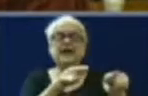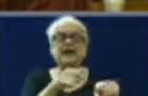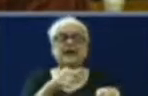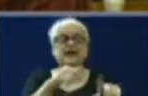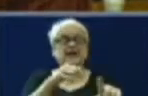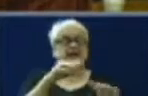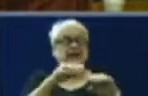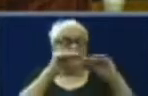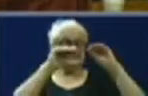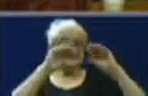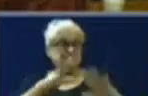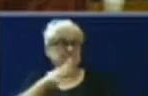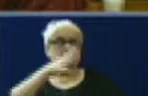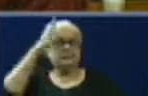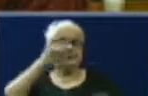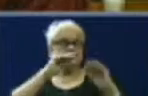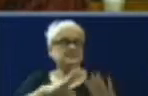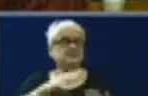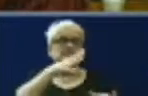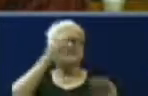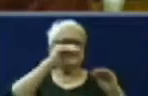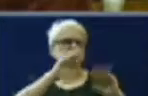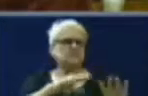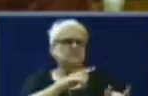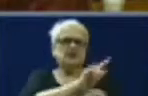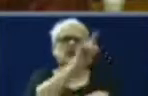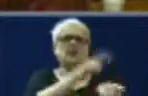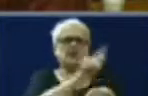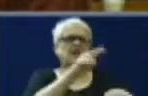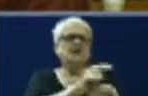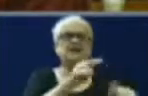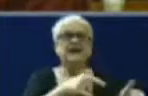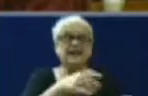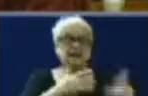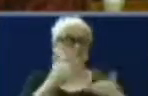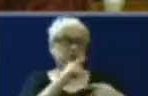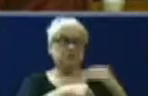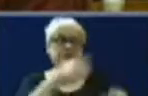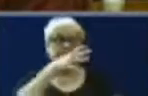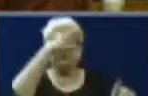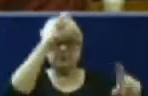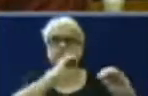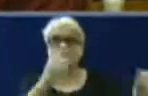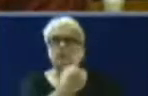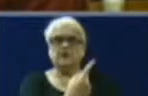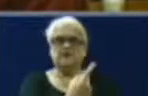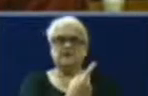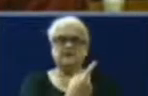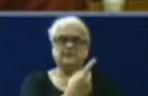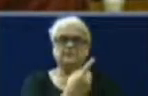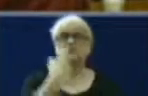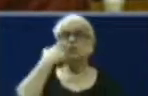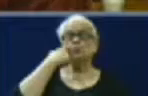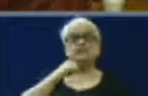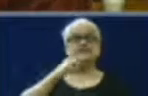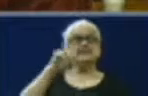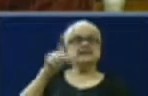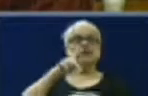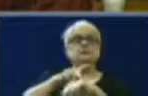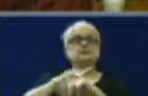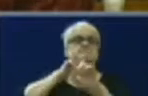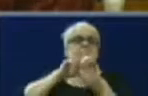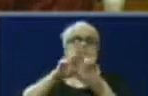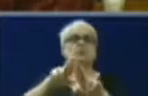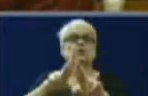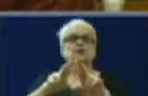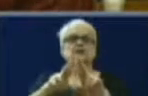meeting in front of administrators, all apparently of little or no concern. Recently, a principal provided a report that was misleading, distracted attention